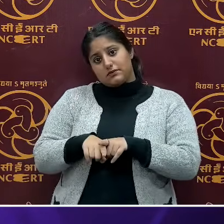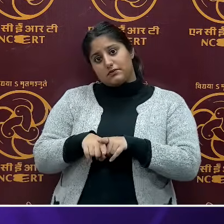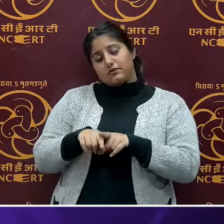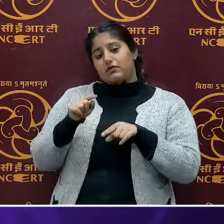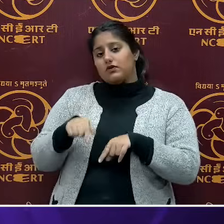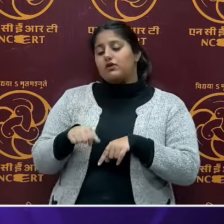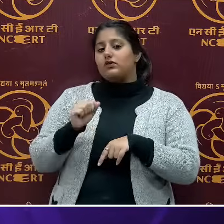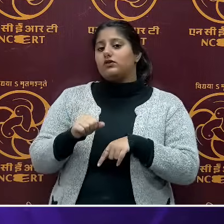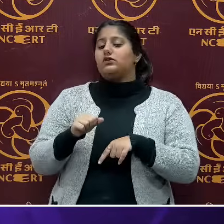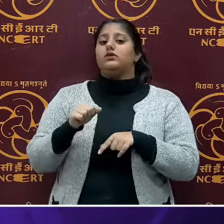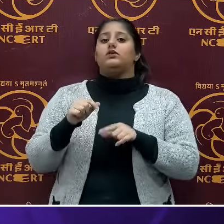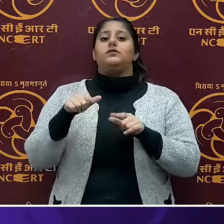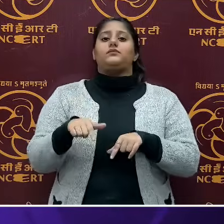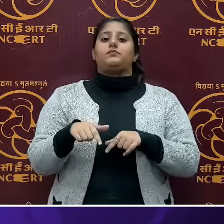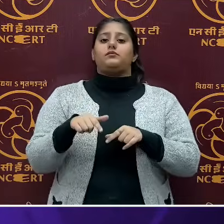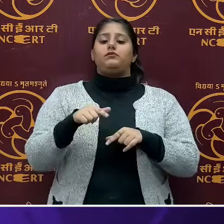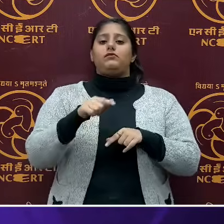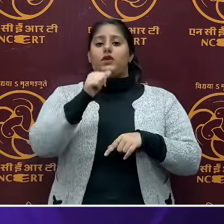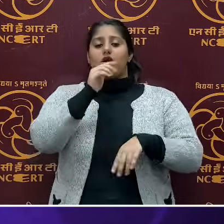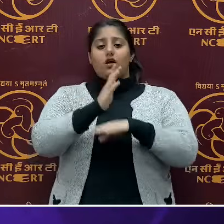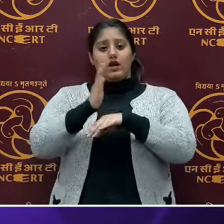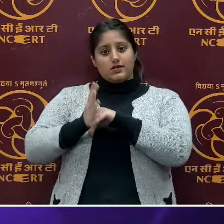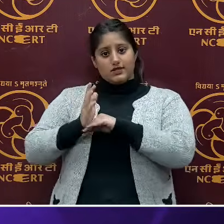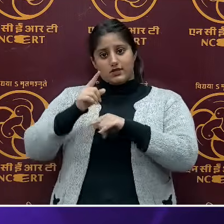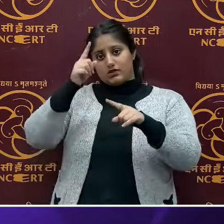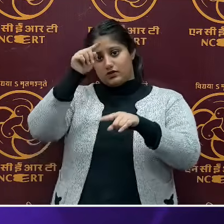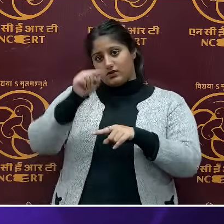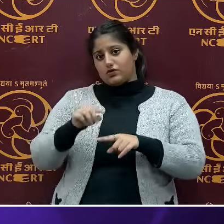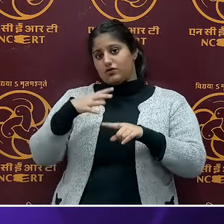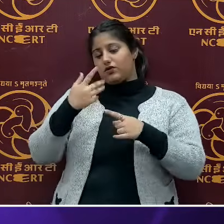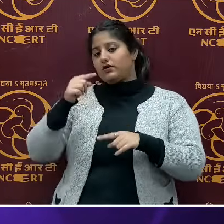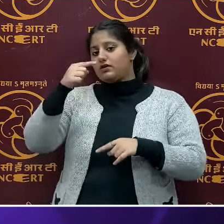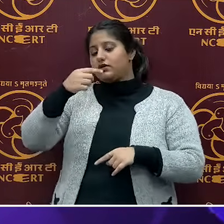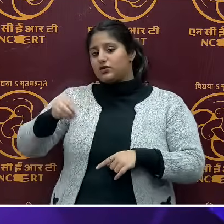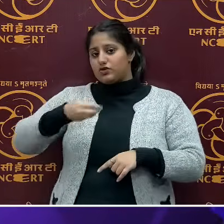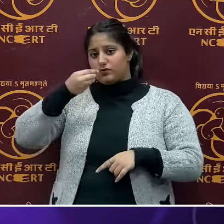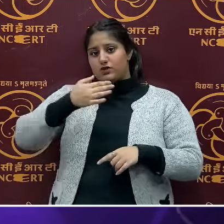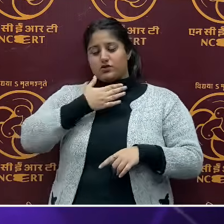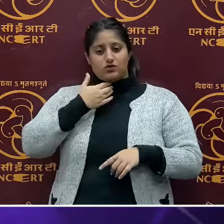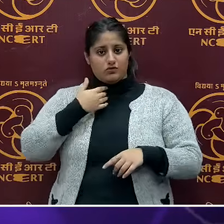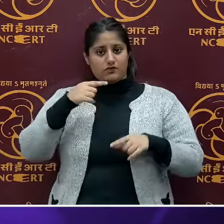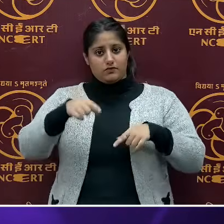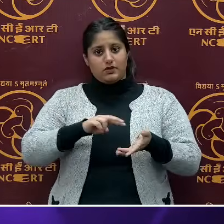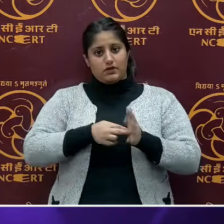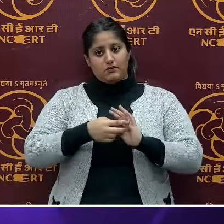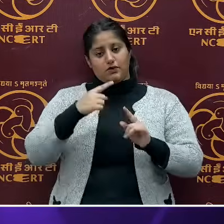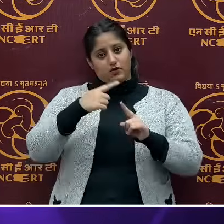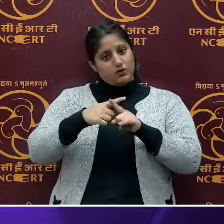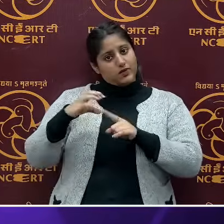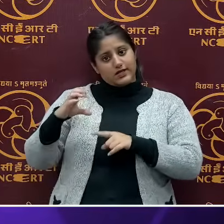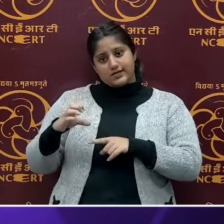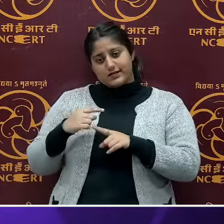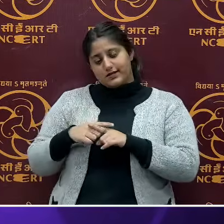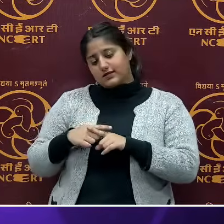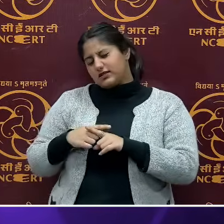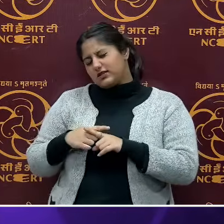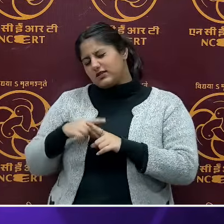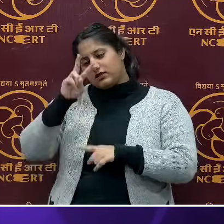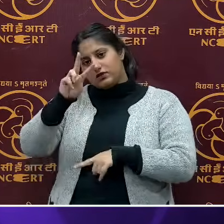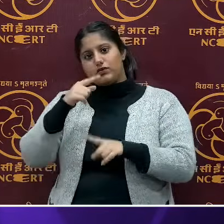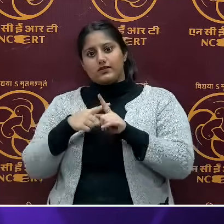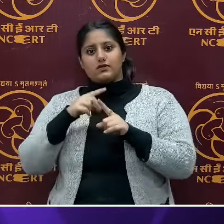Fine. So, the ratio of glasses of lemonade to spoon of sugar must be 18:x. So, we know this